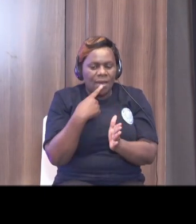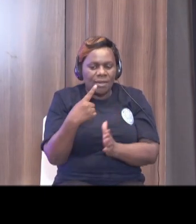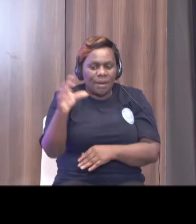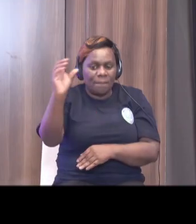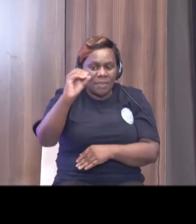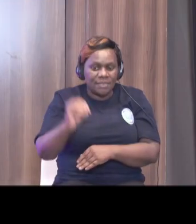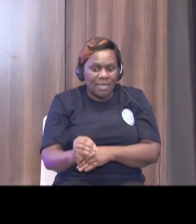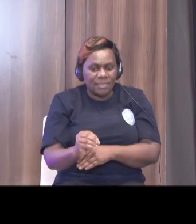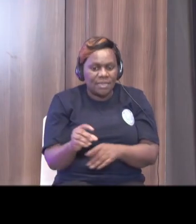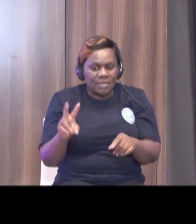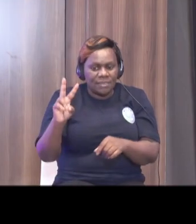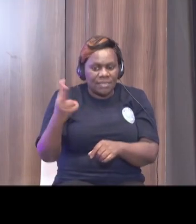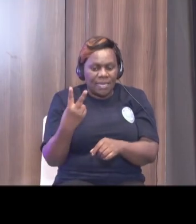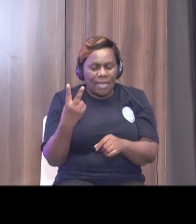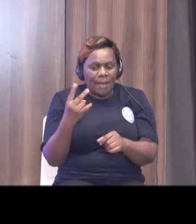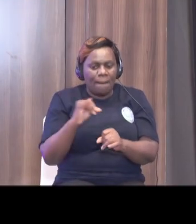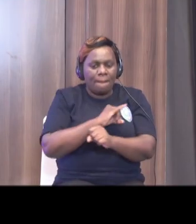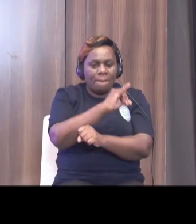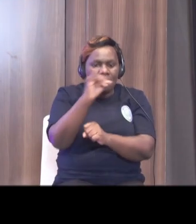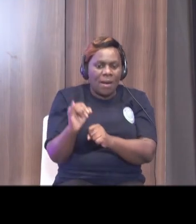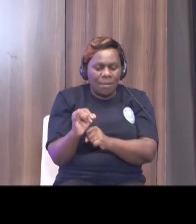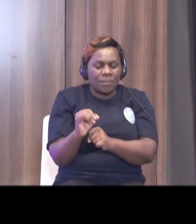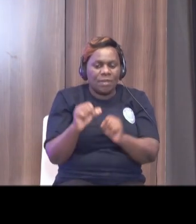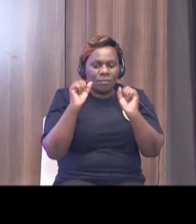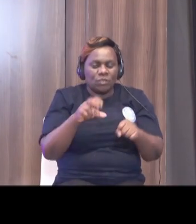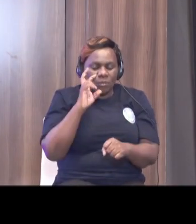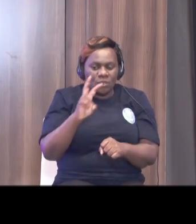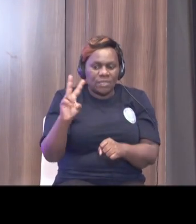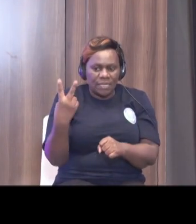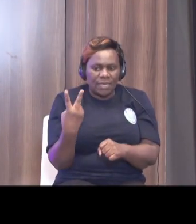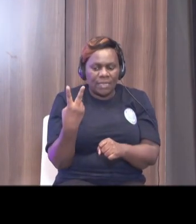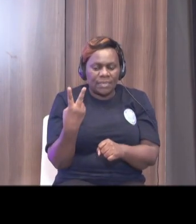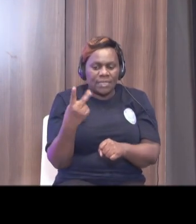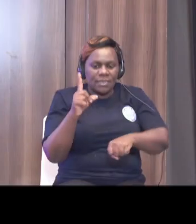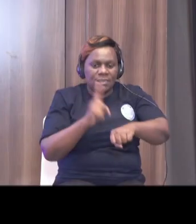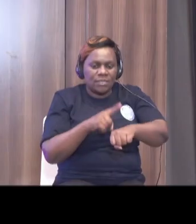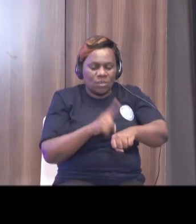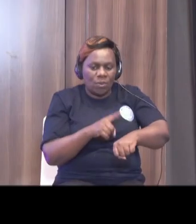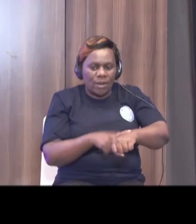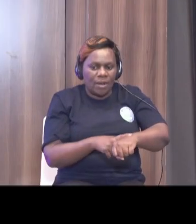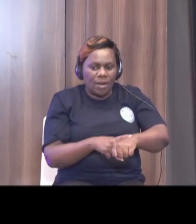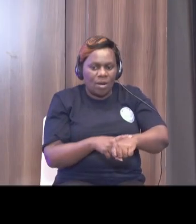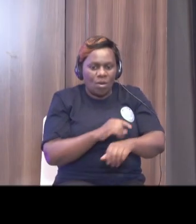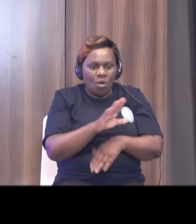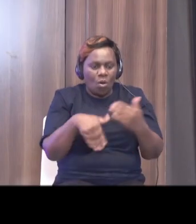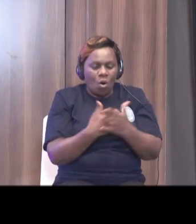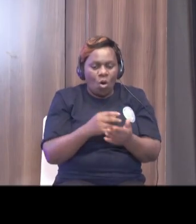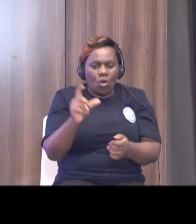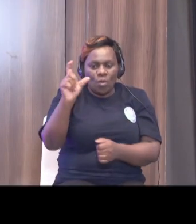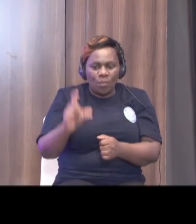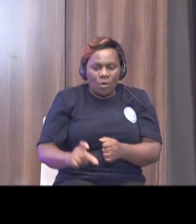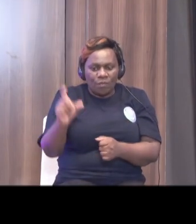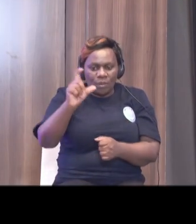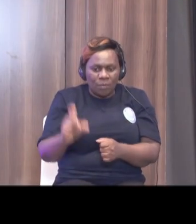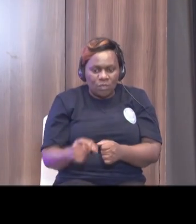100%. And in the second map and the third map, you can see the second season. The second season where all the provinces